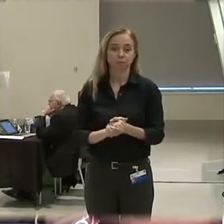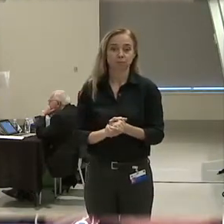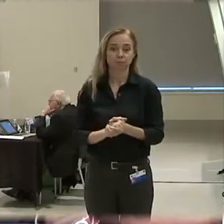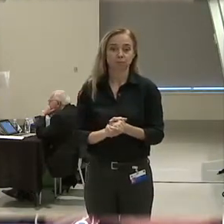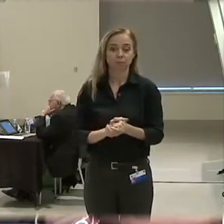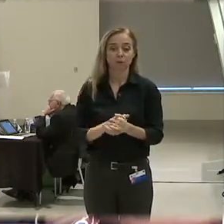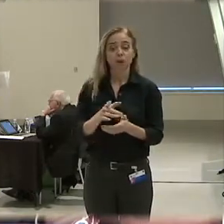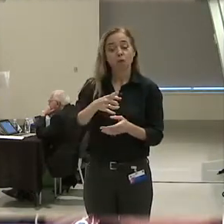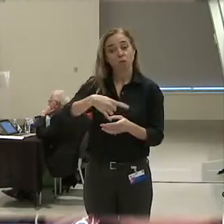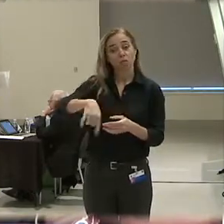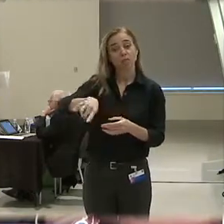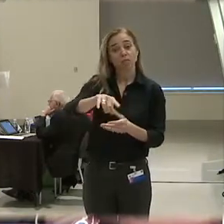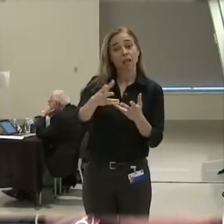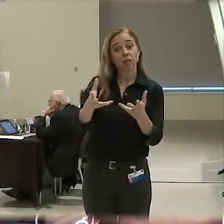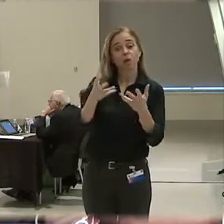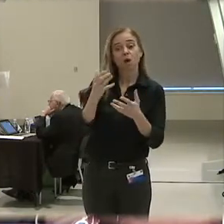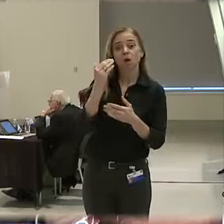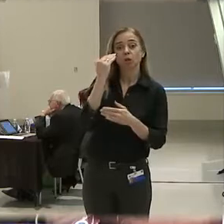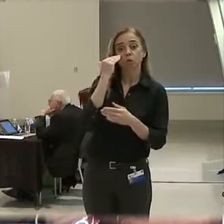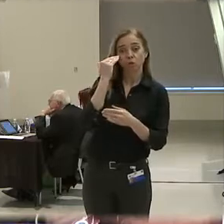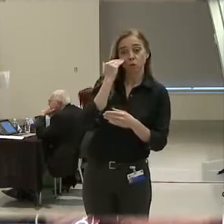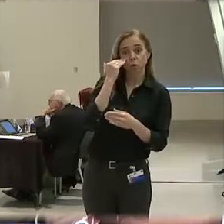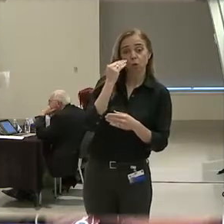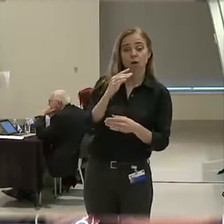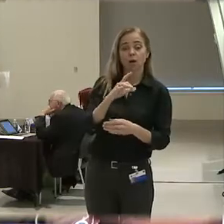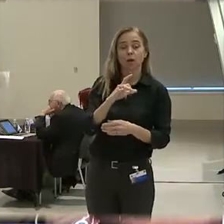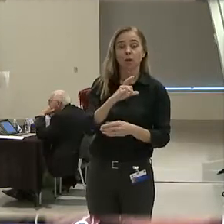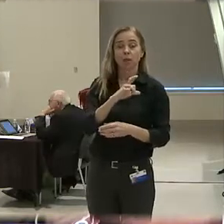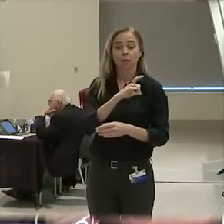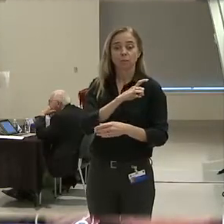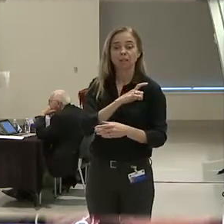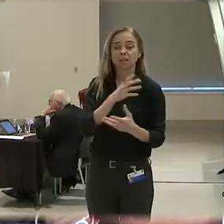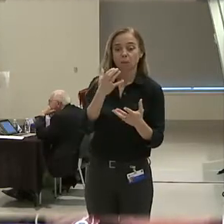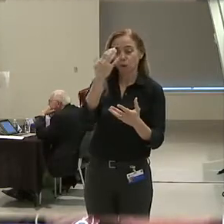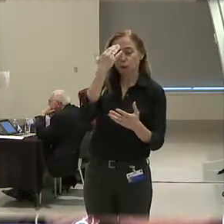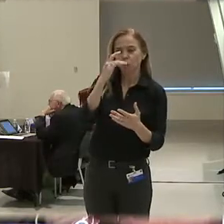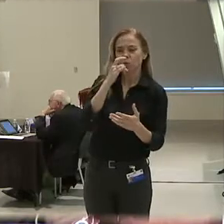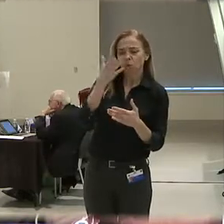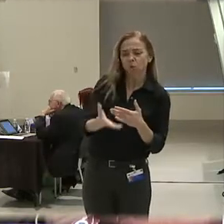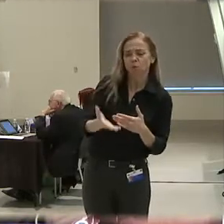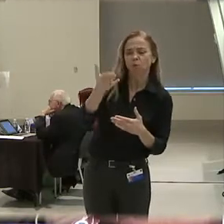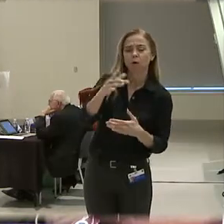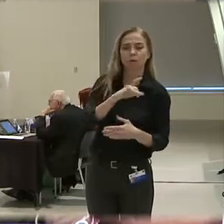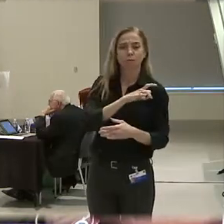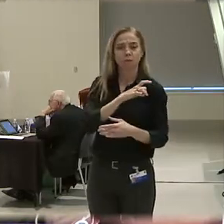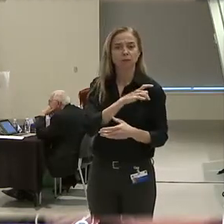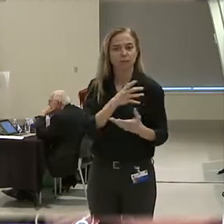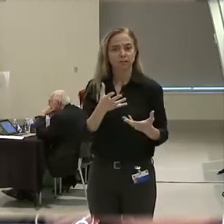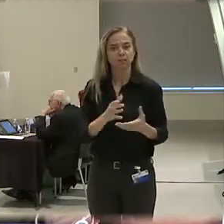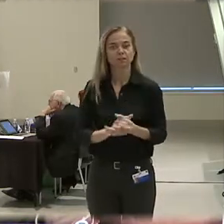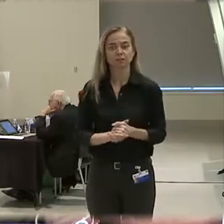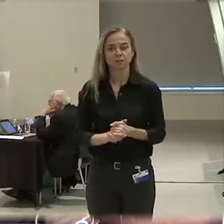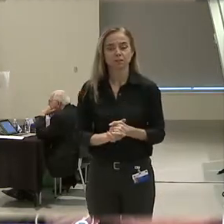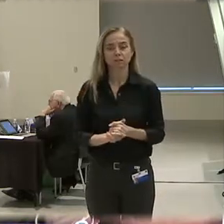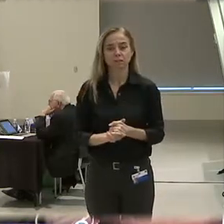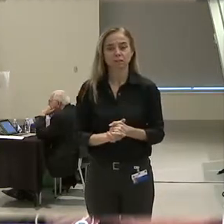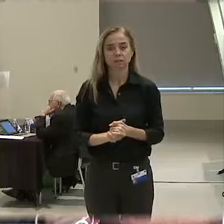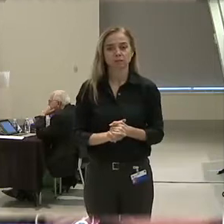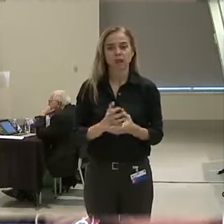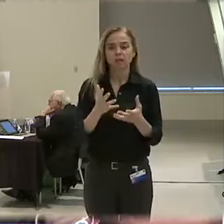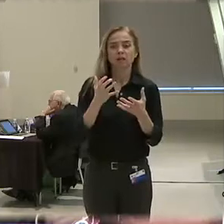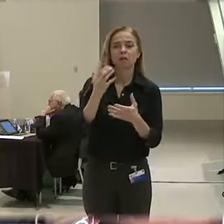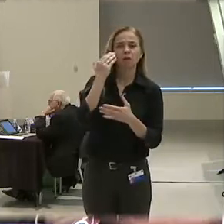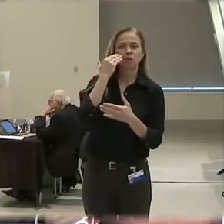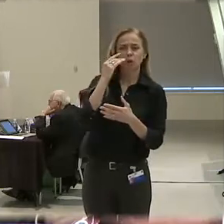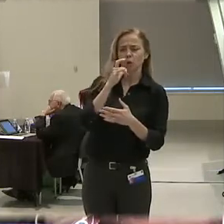those are the folks that want to know their police officers the most. They want to know